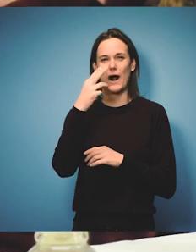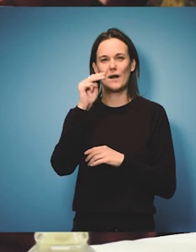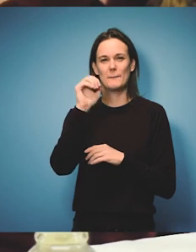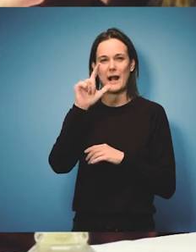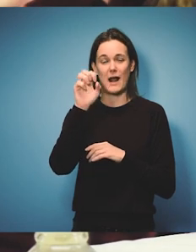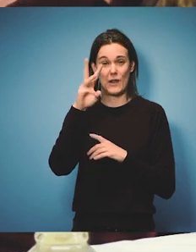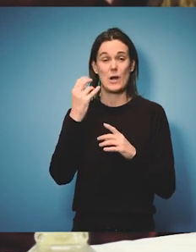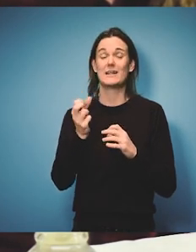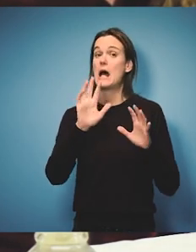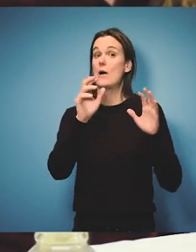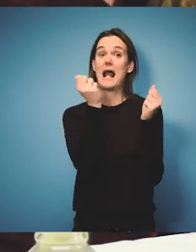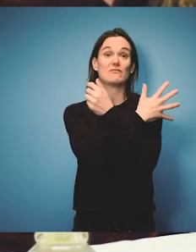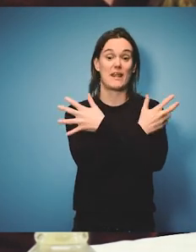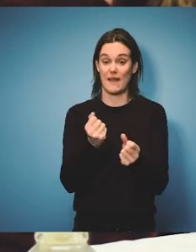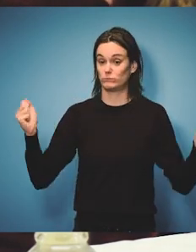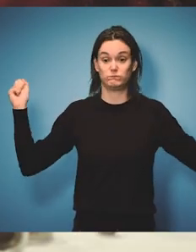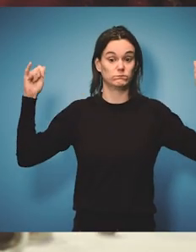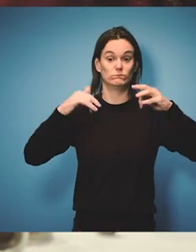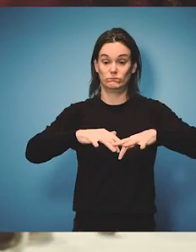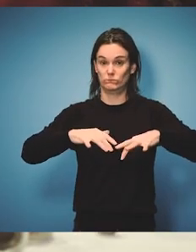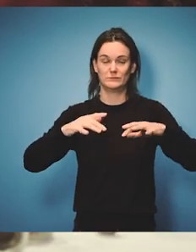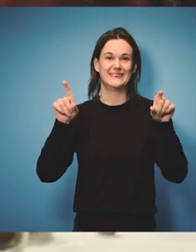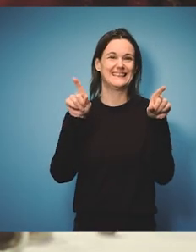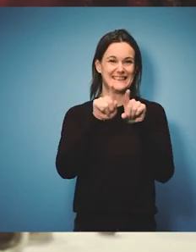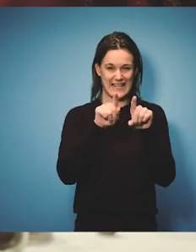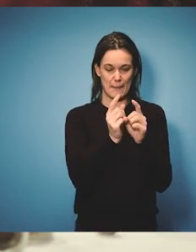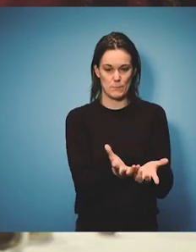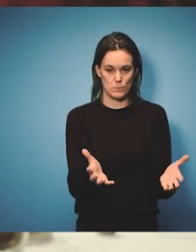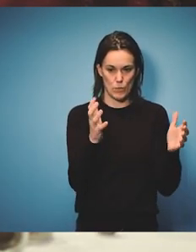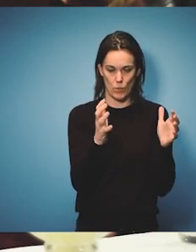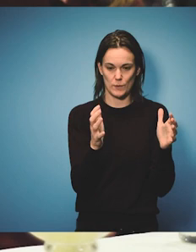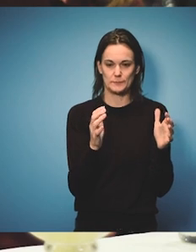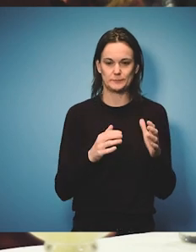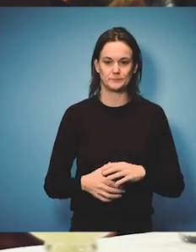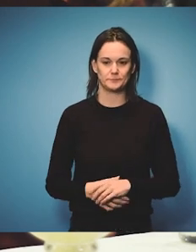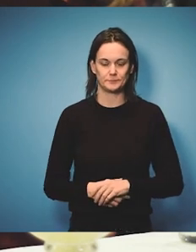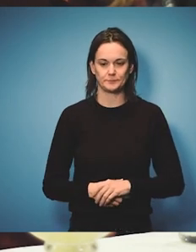last stage. We're gonna actually put all the ingredients back together. So put them right back into the same mixer.